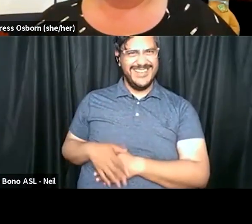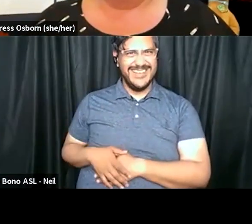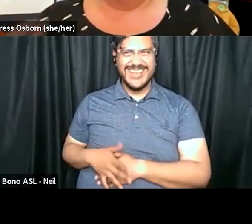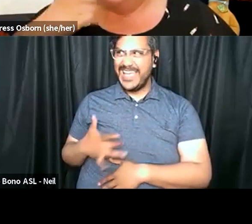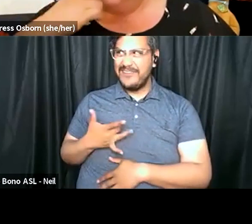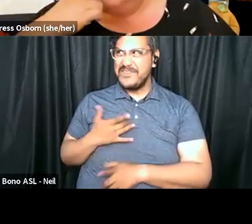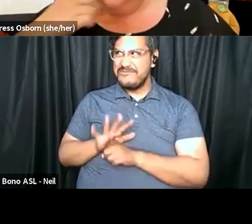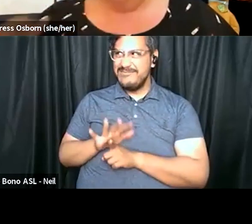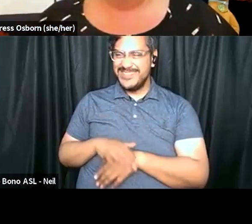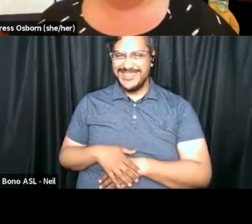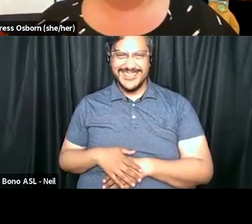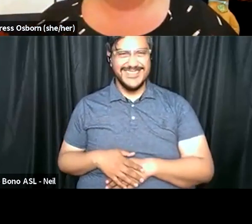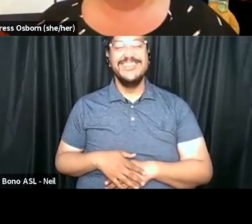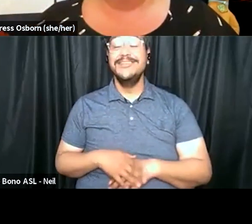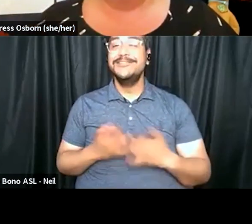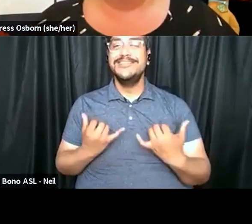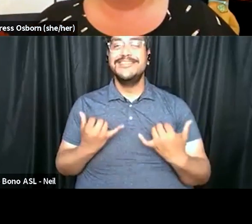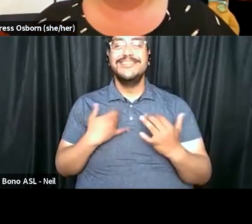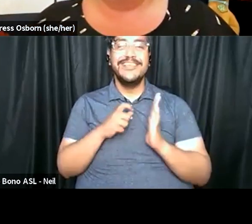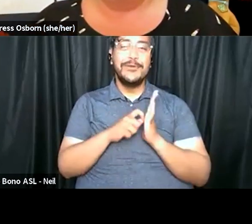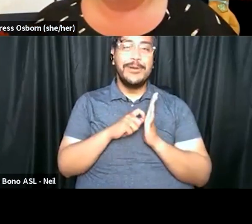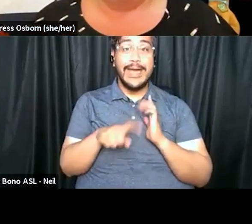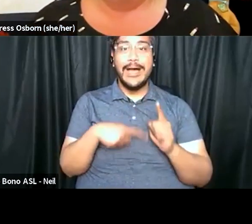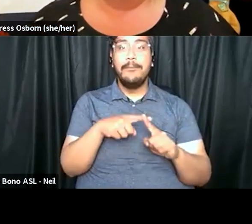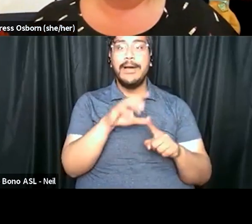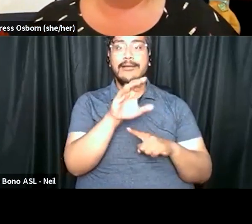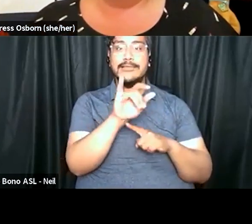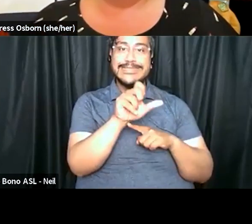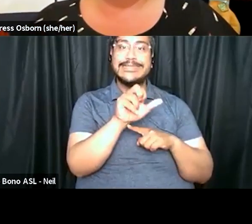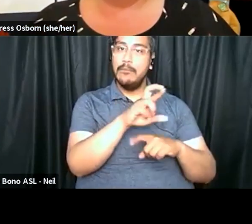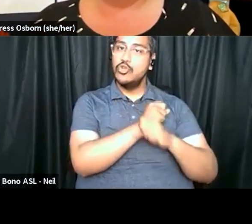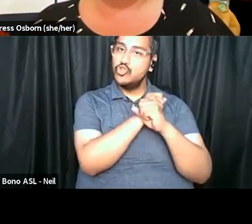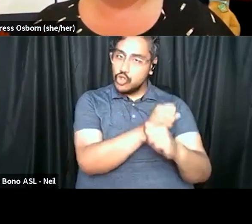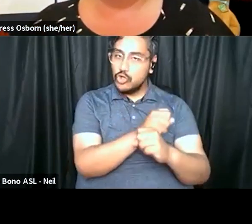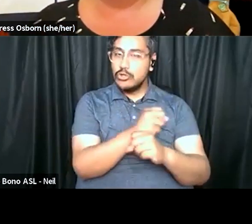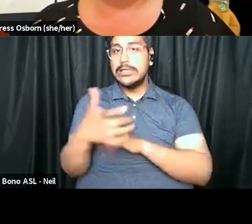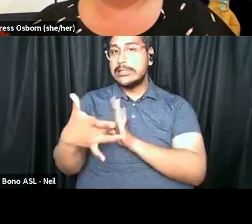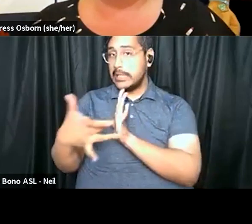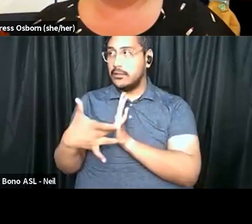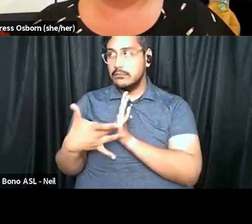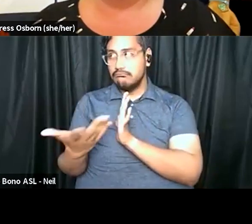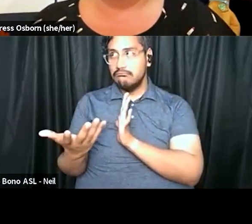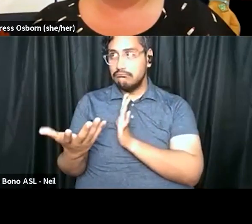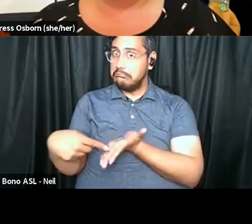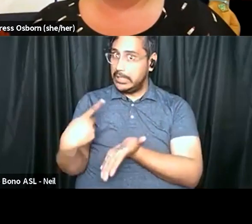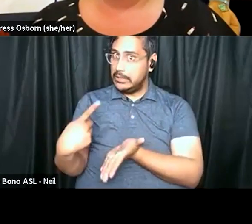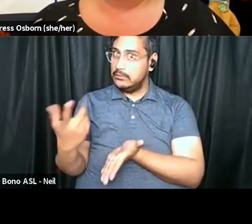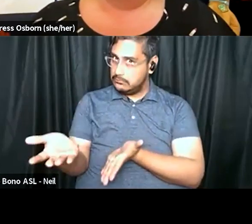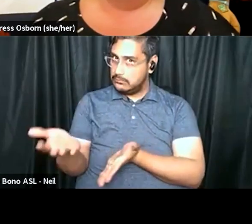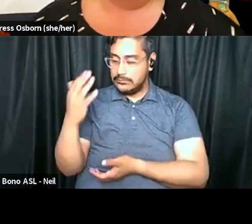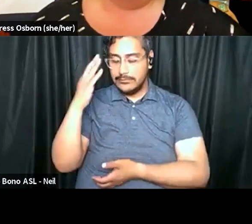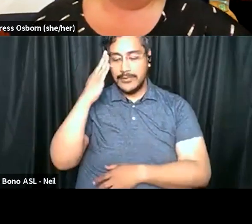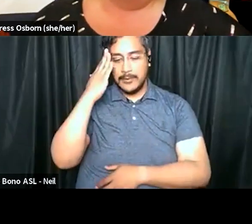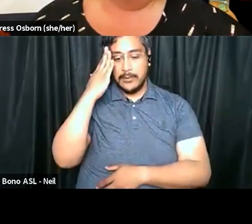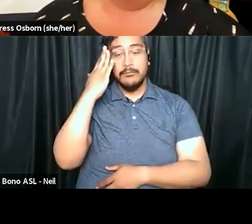famous. So I do currently write about cybersecurity and tech because that's what pays the bills. And